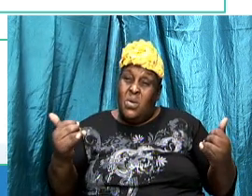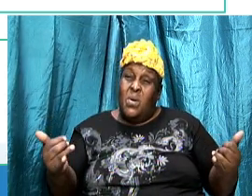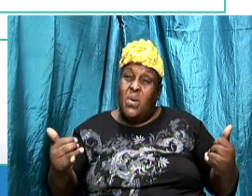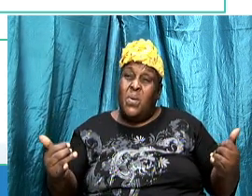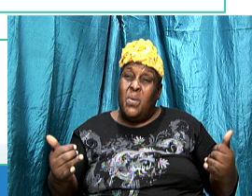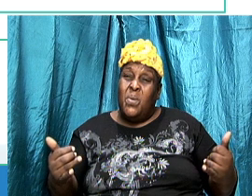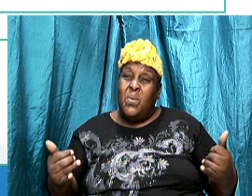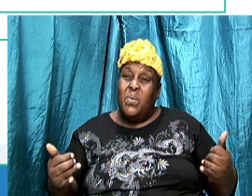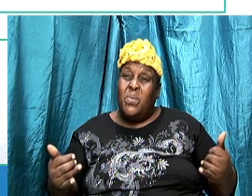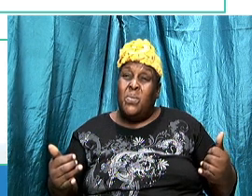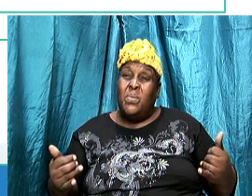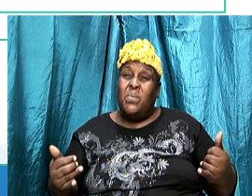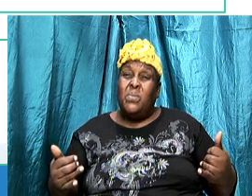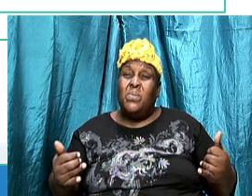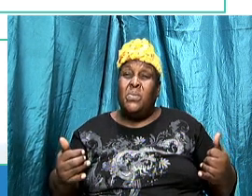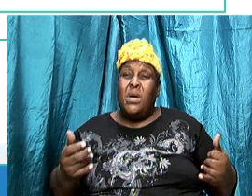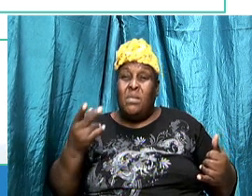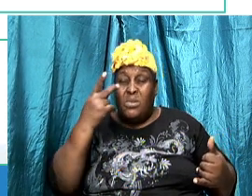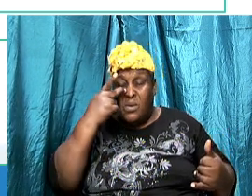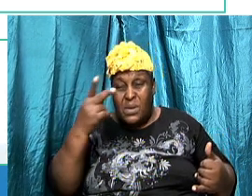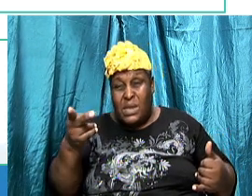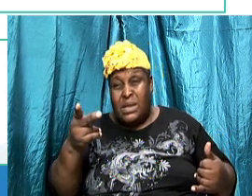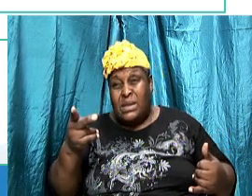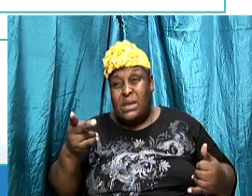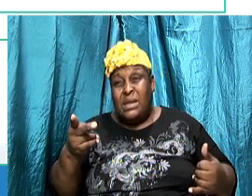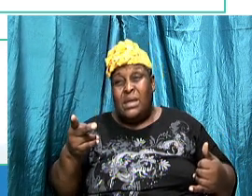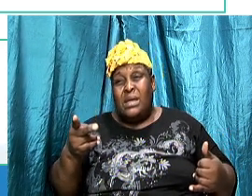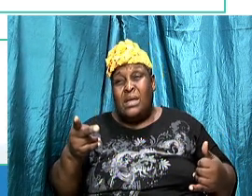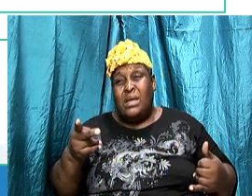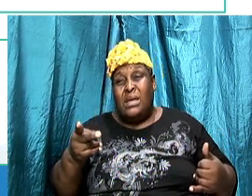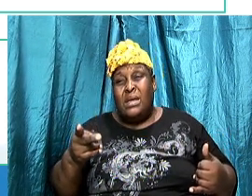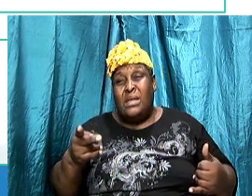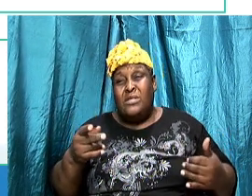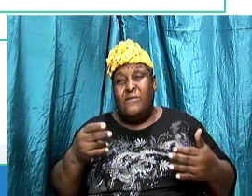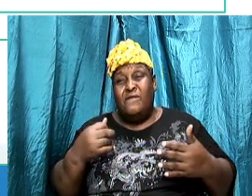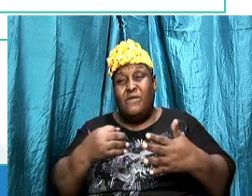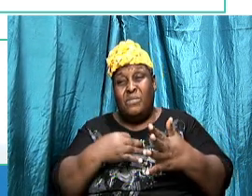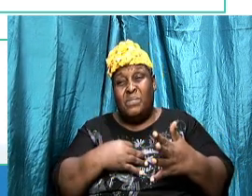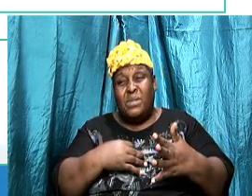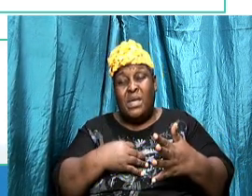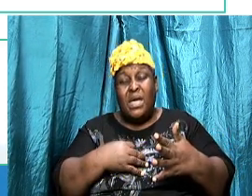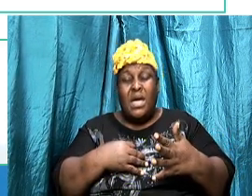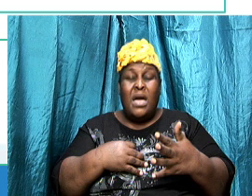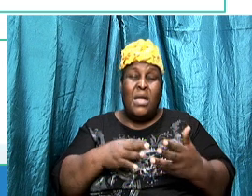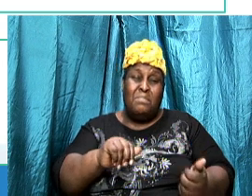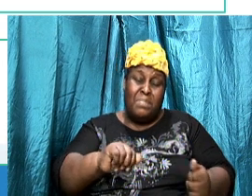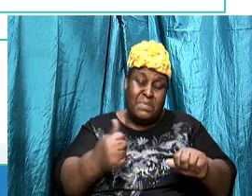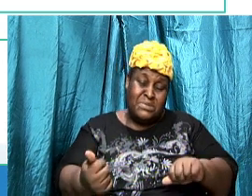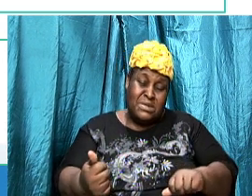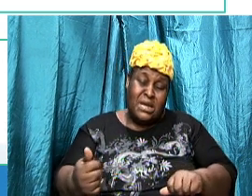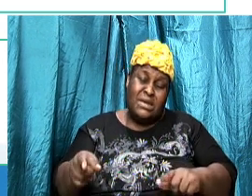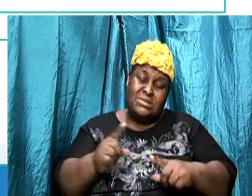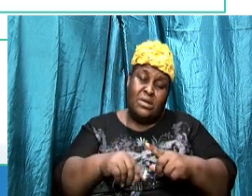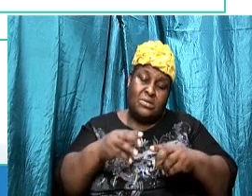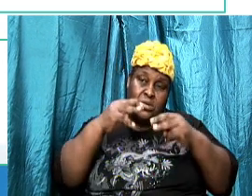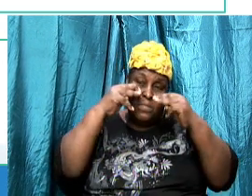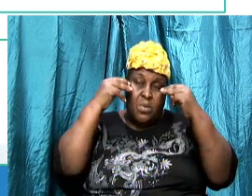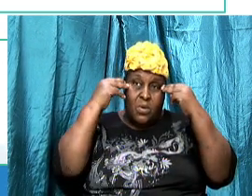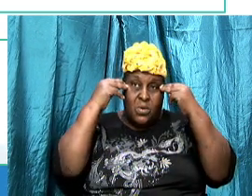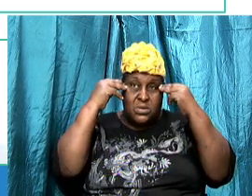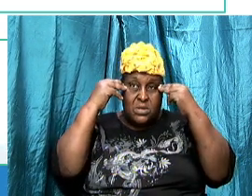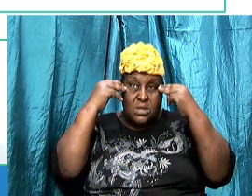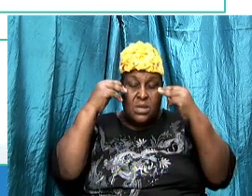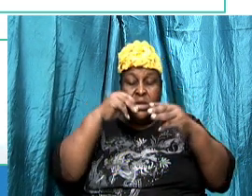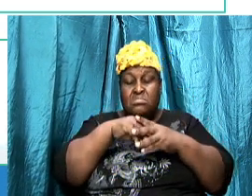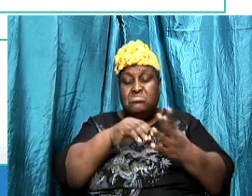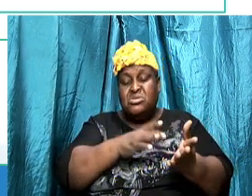looking at the antitype as it relates to us. They're being baptized unto Moses, was talking about being baptized and in Jesus'